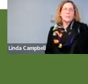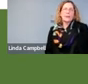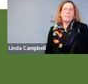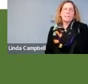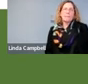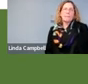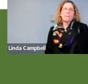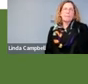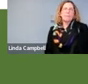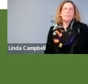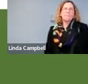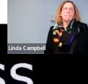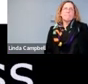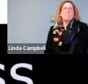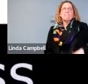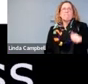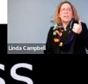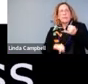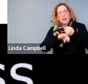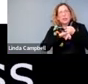there.